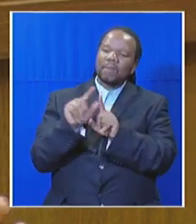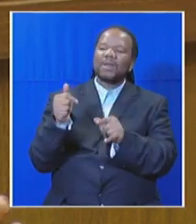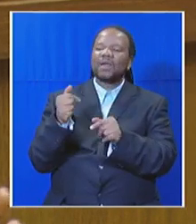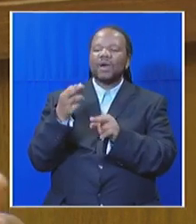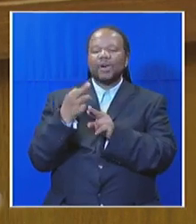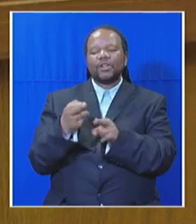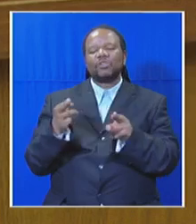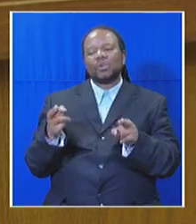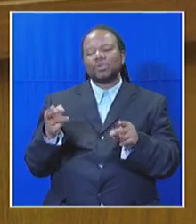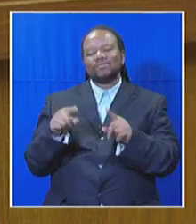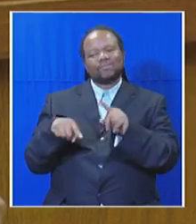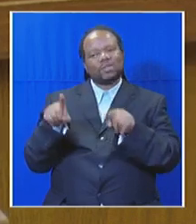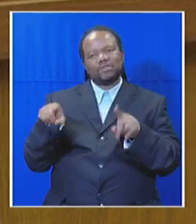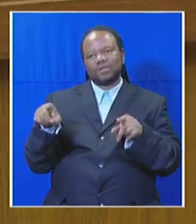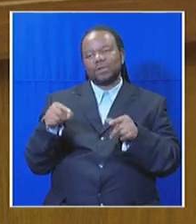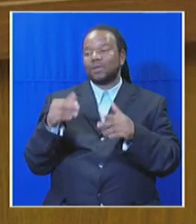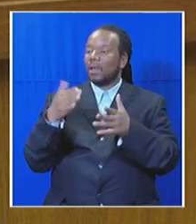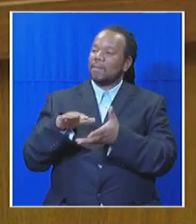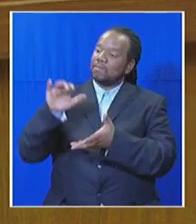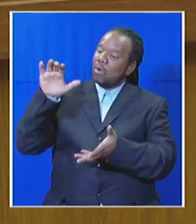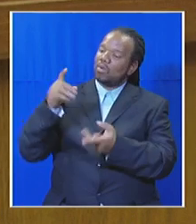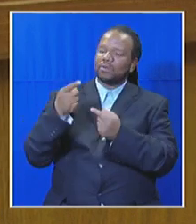resources, and actually individually